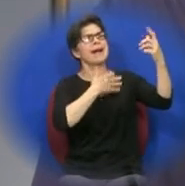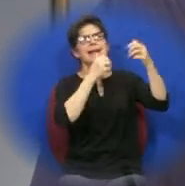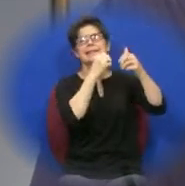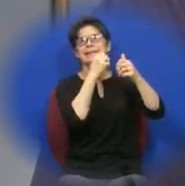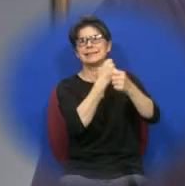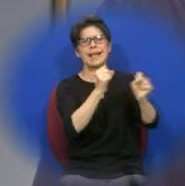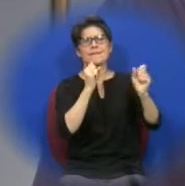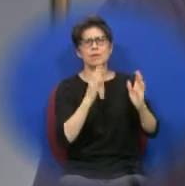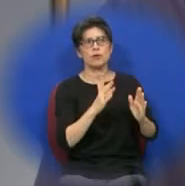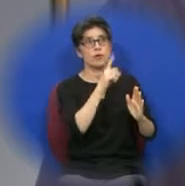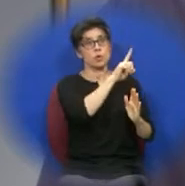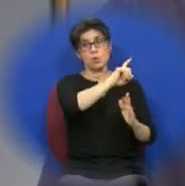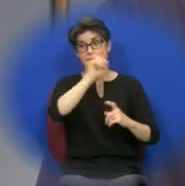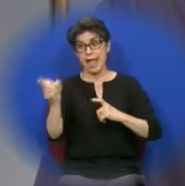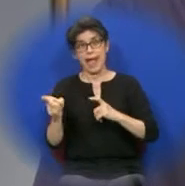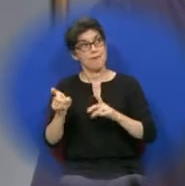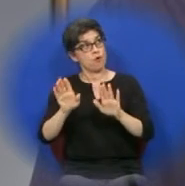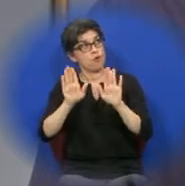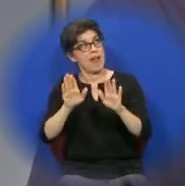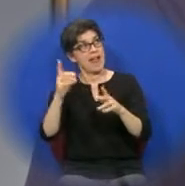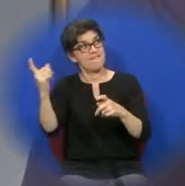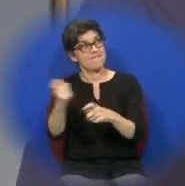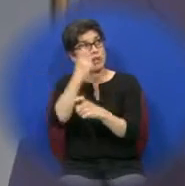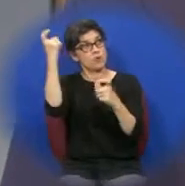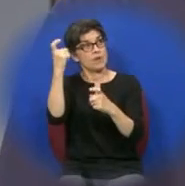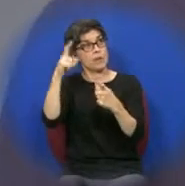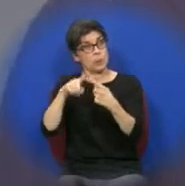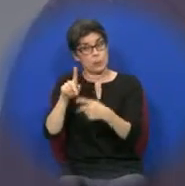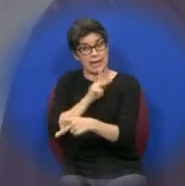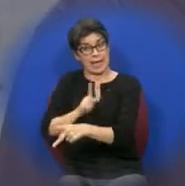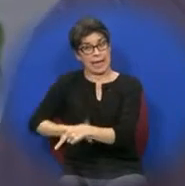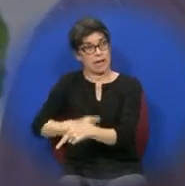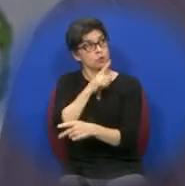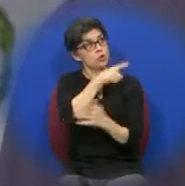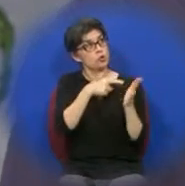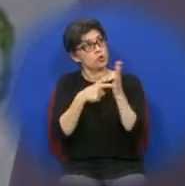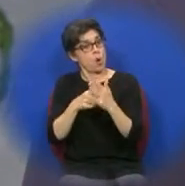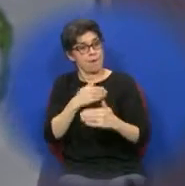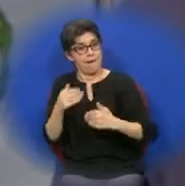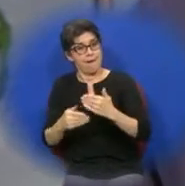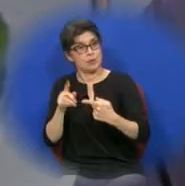great victories to your King and showed kindness to your anointed.